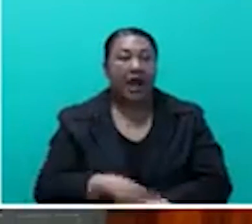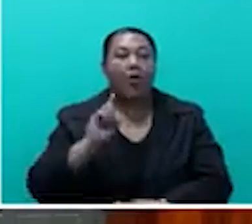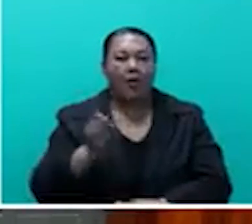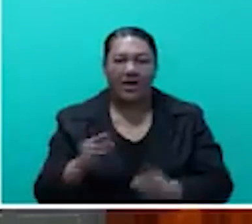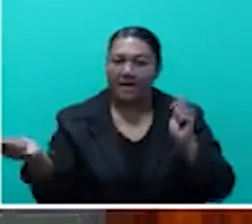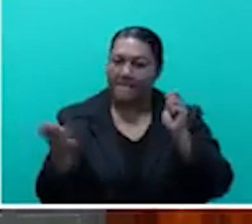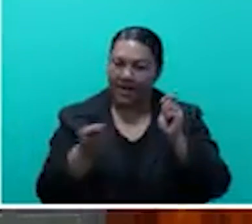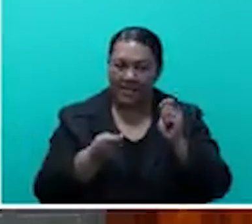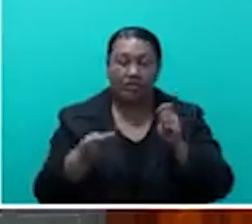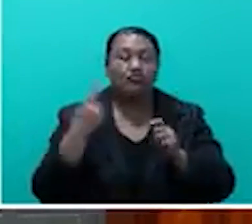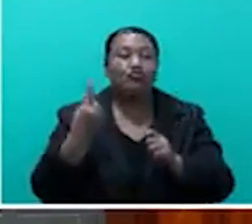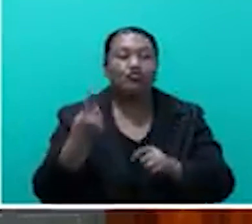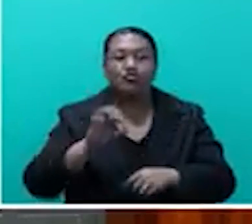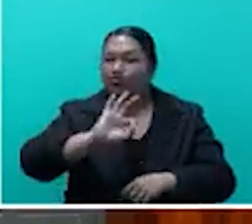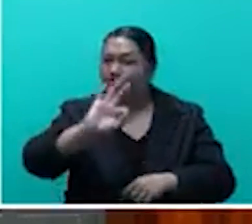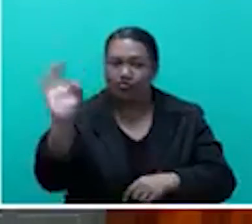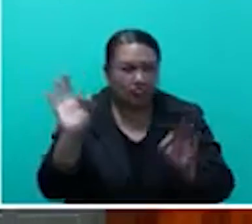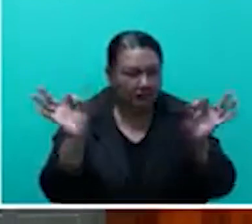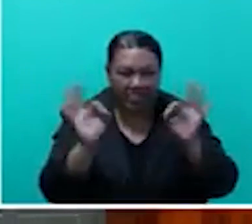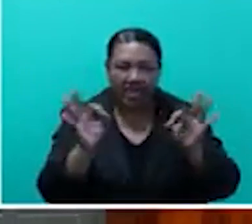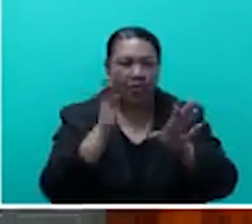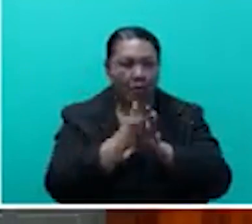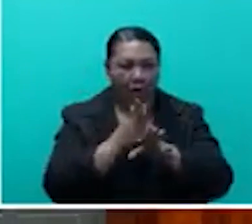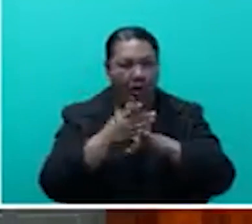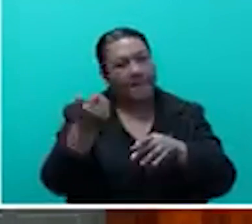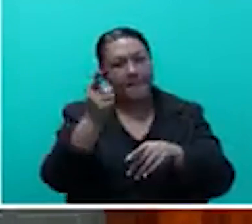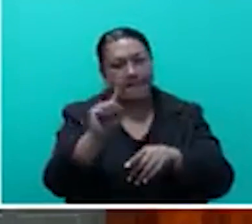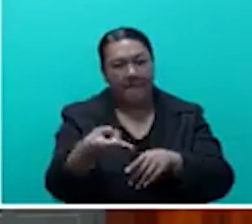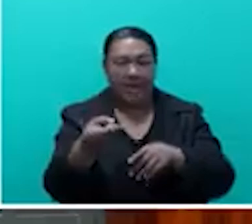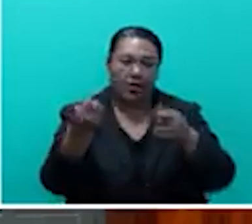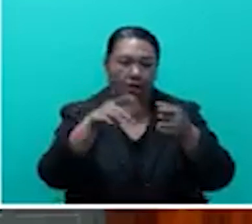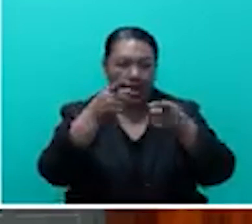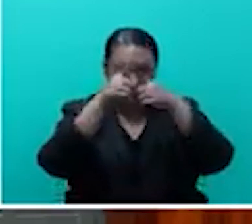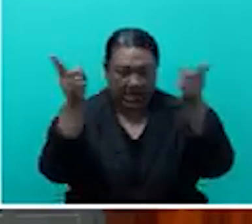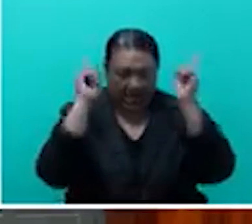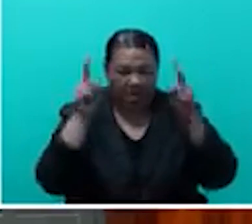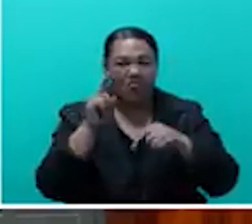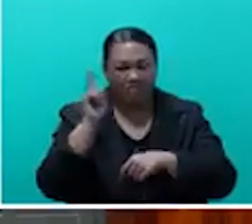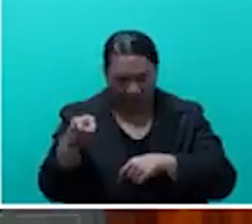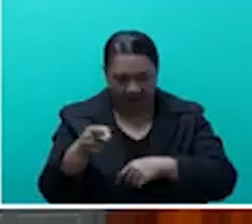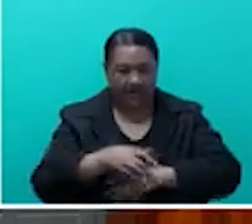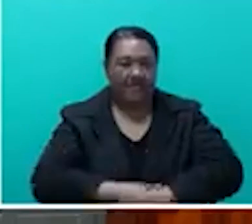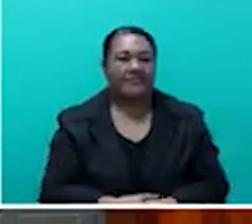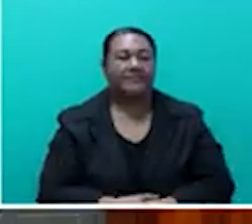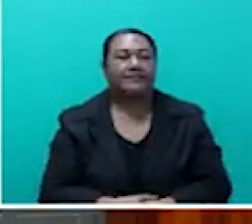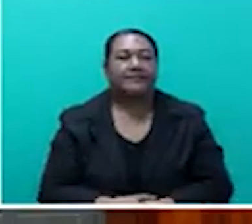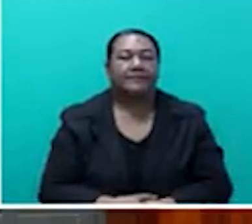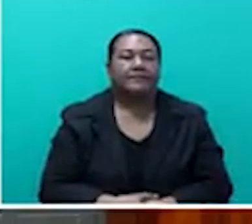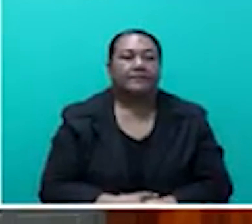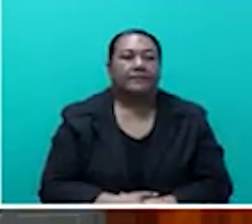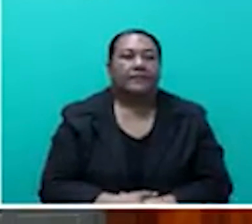punishing the unemployed graduates. Mr. Speaker, sir, the government decision to write off